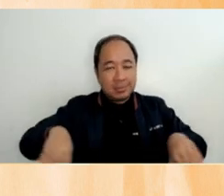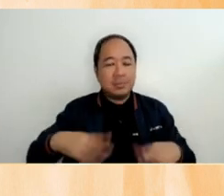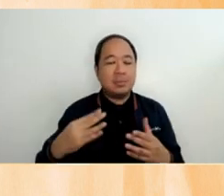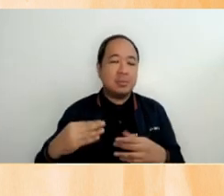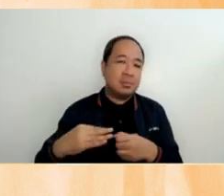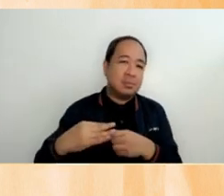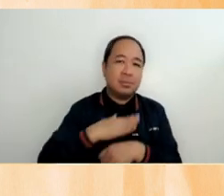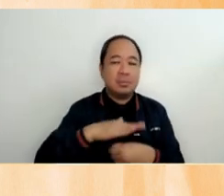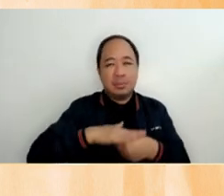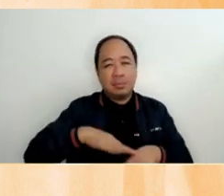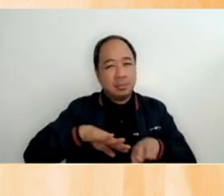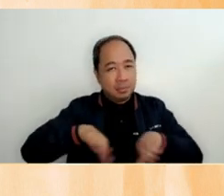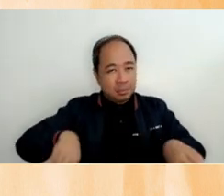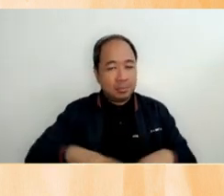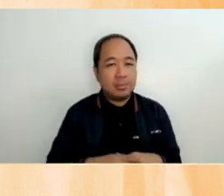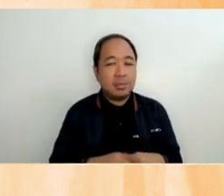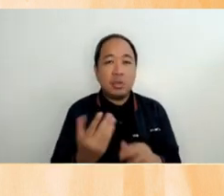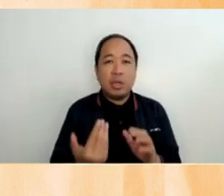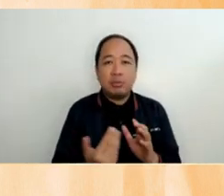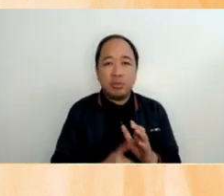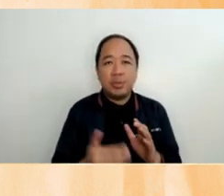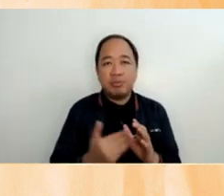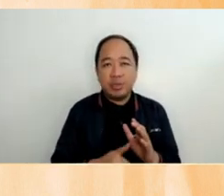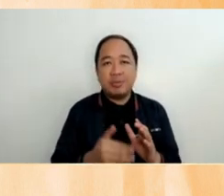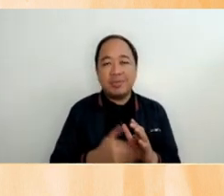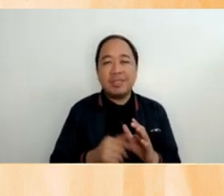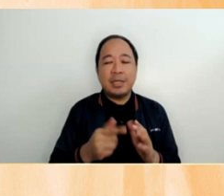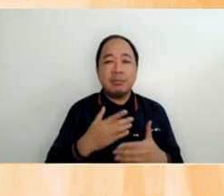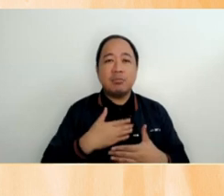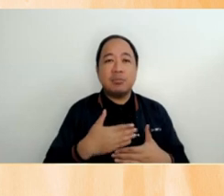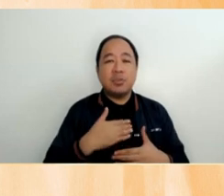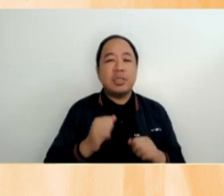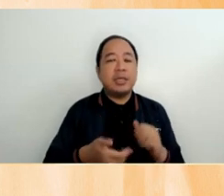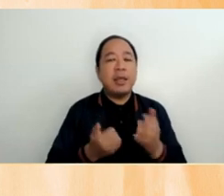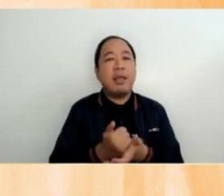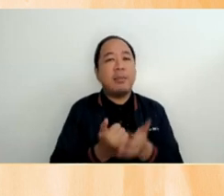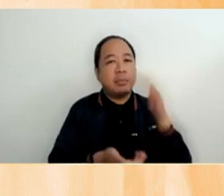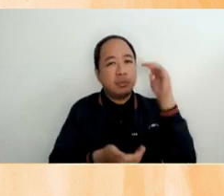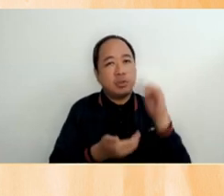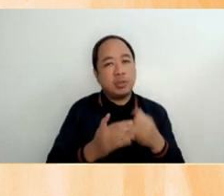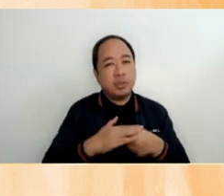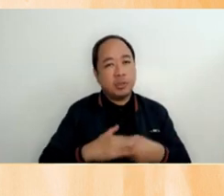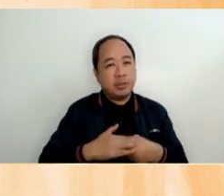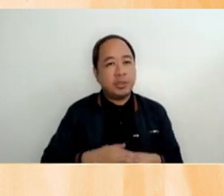of stress and anxiety. The repetition of box breathing can also help reduce stress.